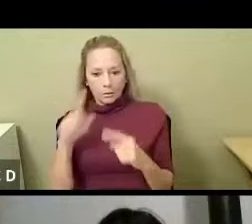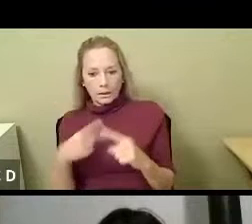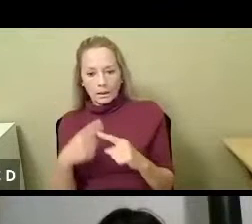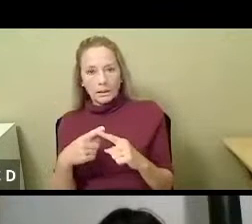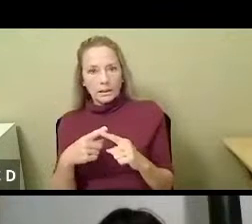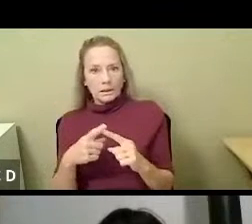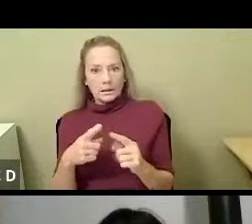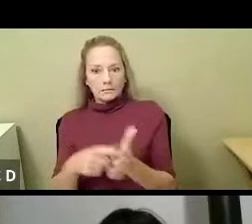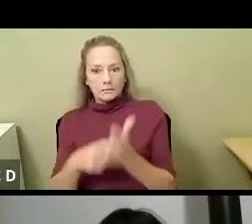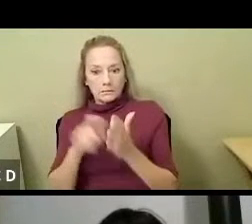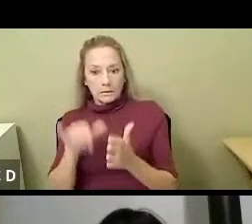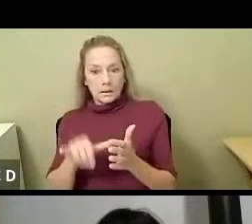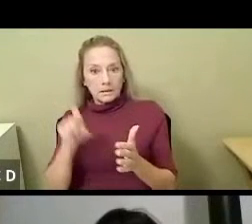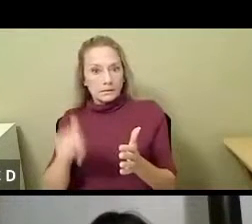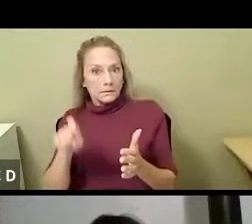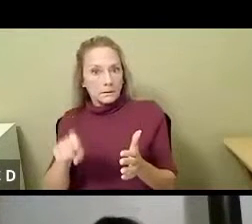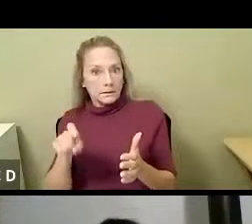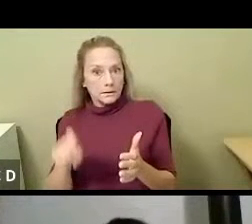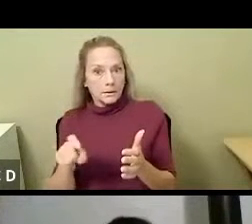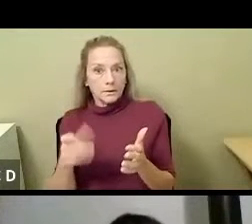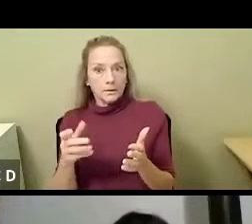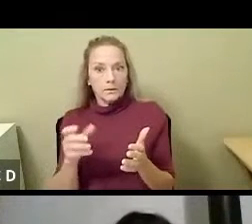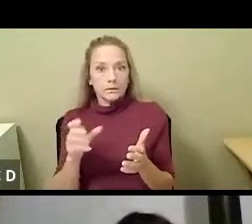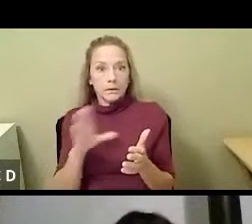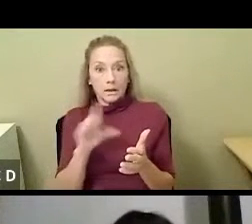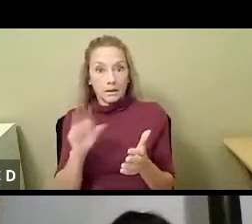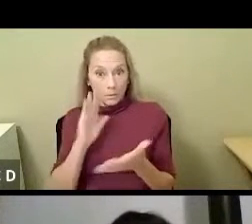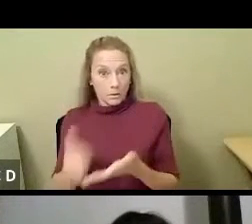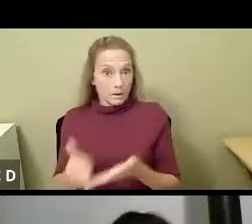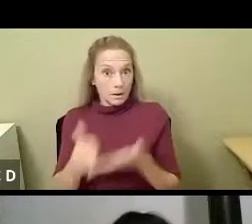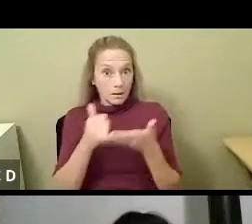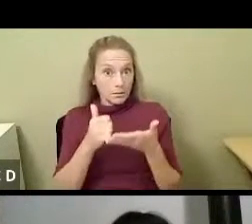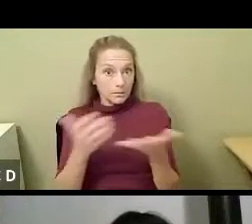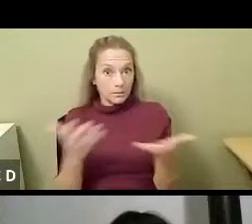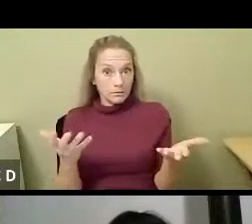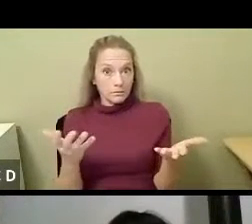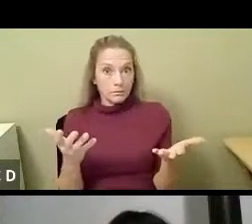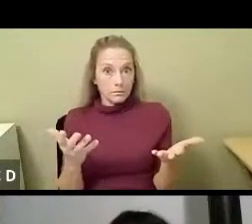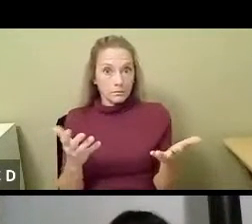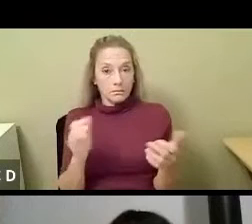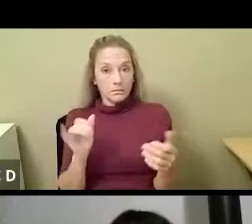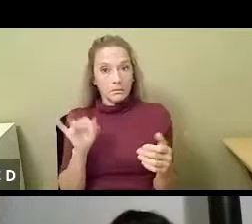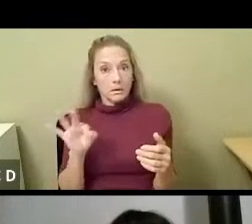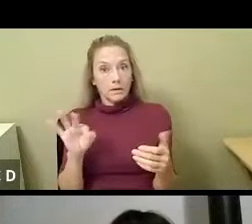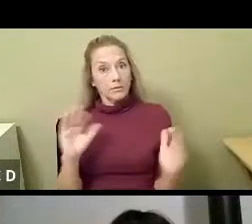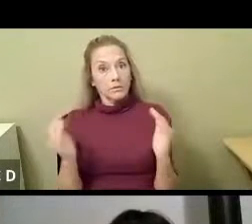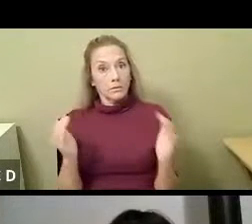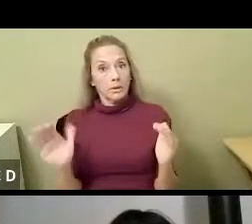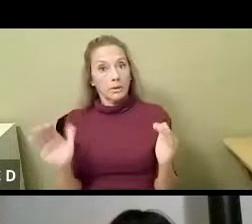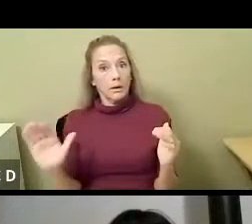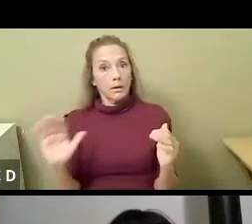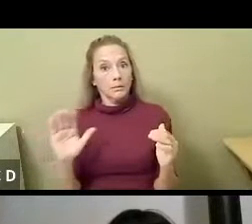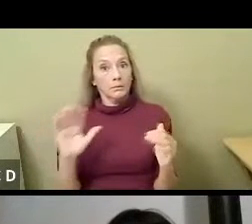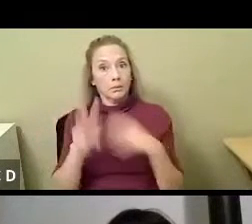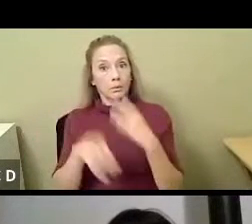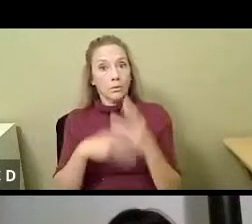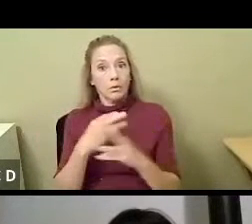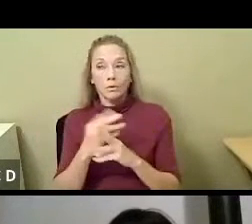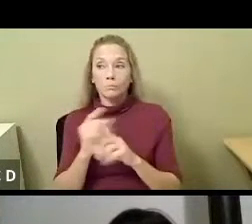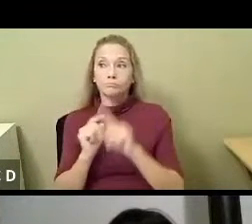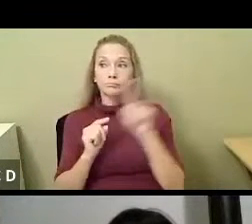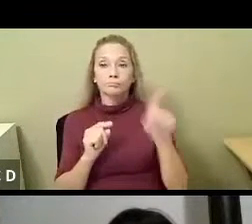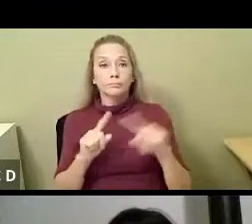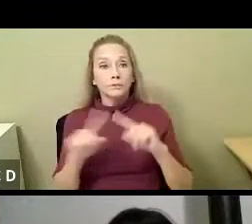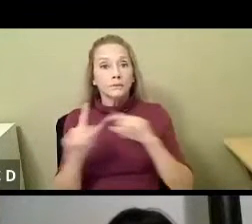we believe that would be necessary and helpful? Certainly, if you look around the world in other countries and across